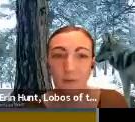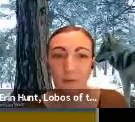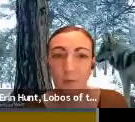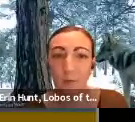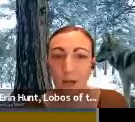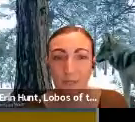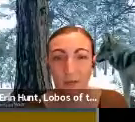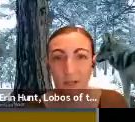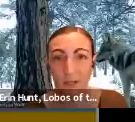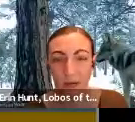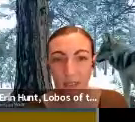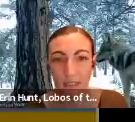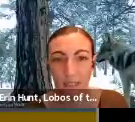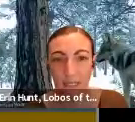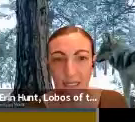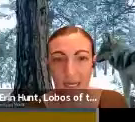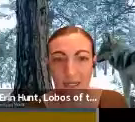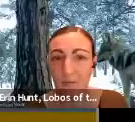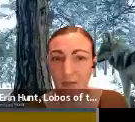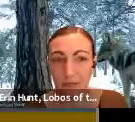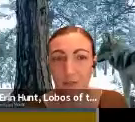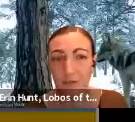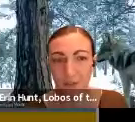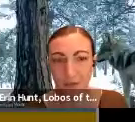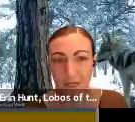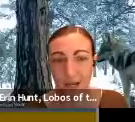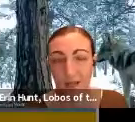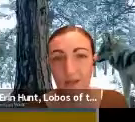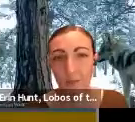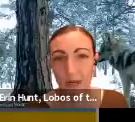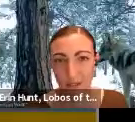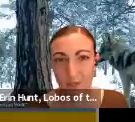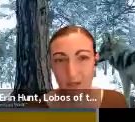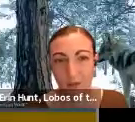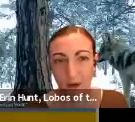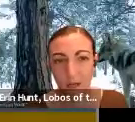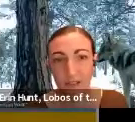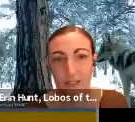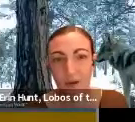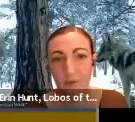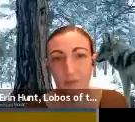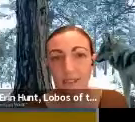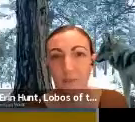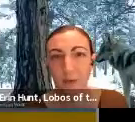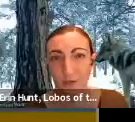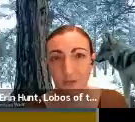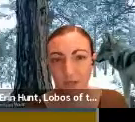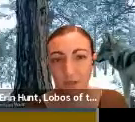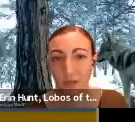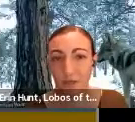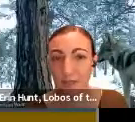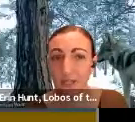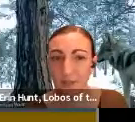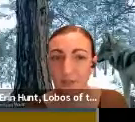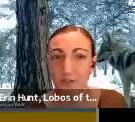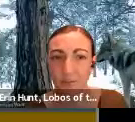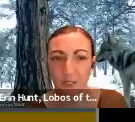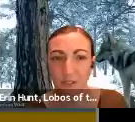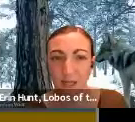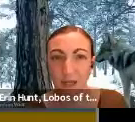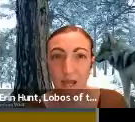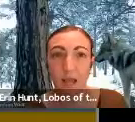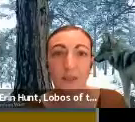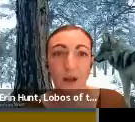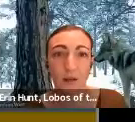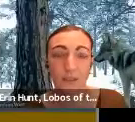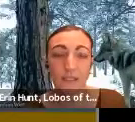Mexican gray wolves were wiped out in the wild and needed to be reintroduced, their management in the wild is covered by a special section of the Endangered